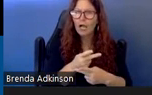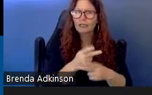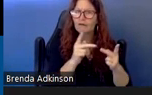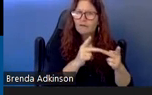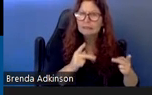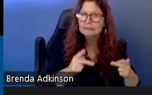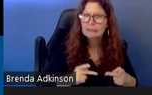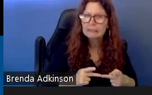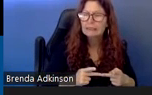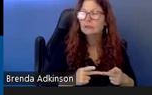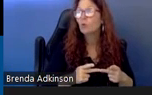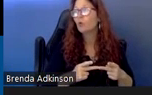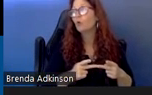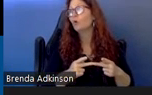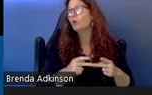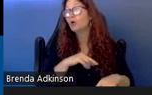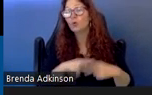types of